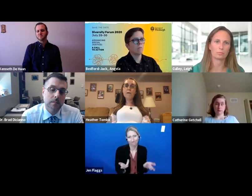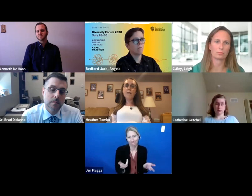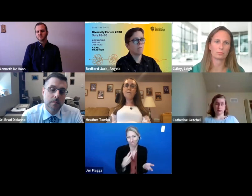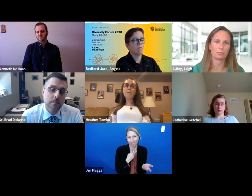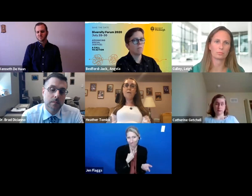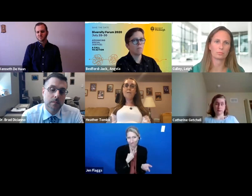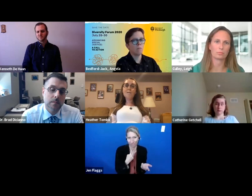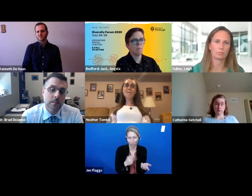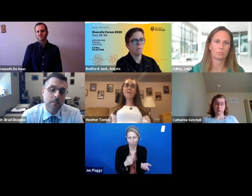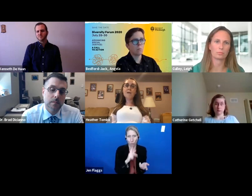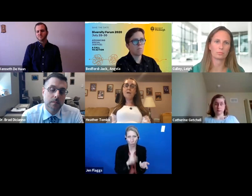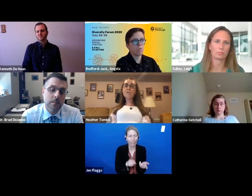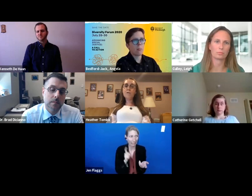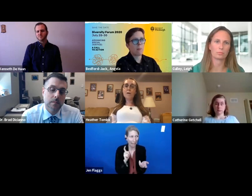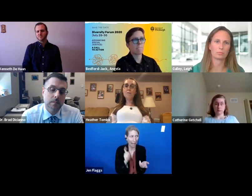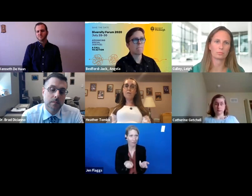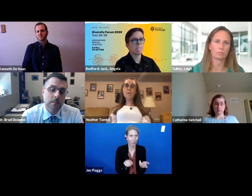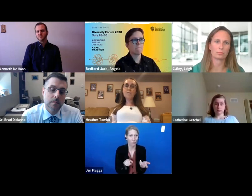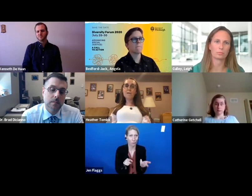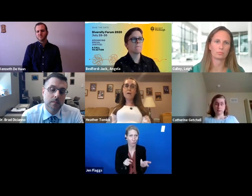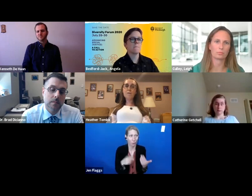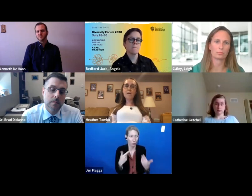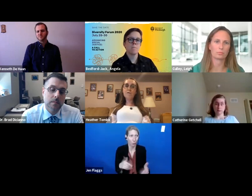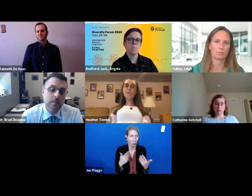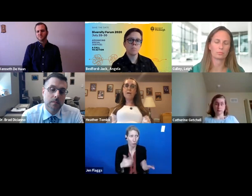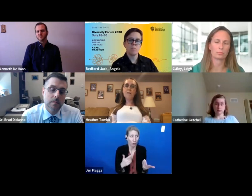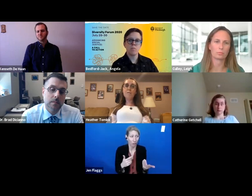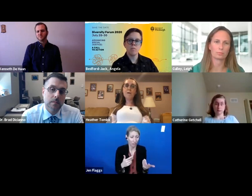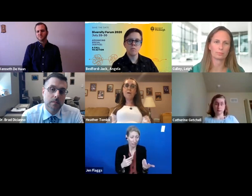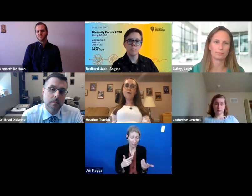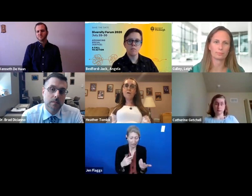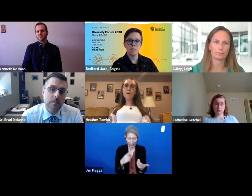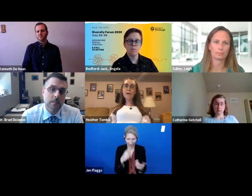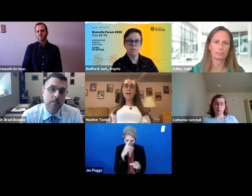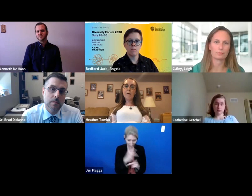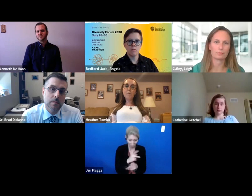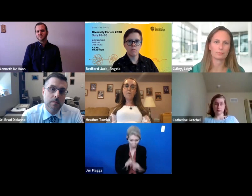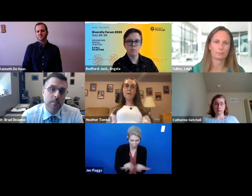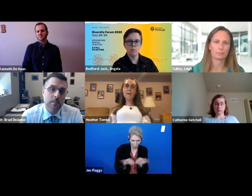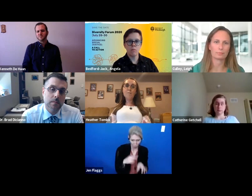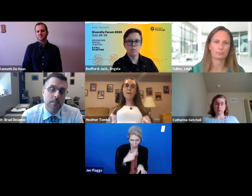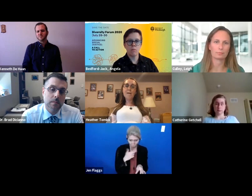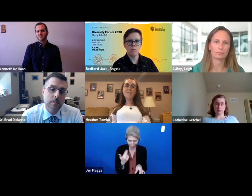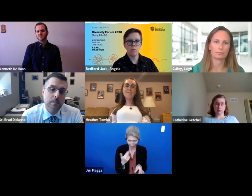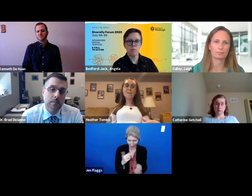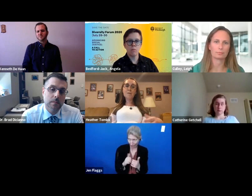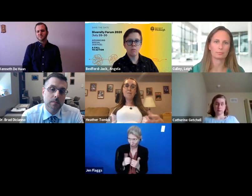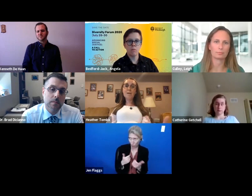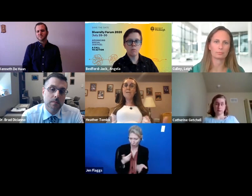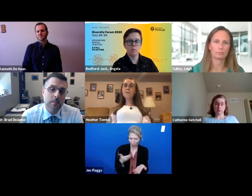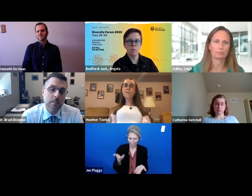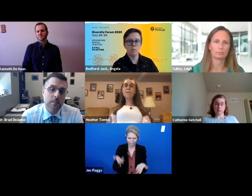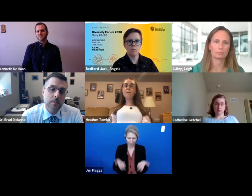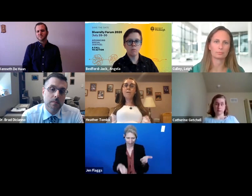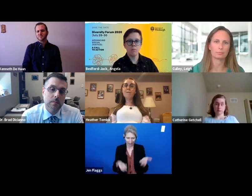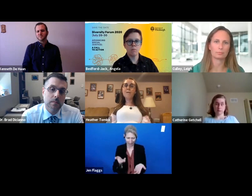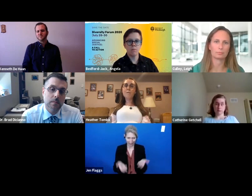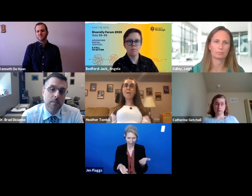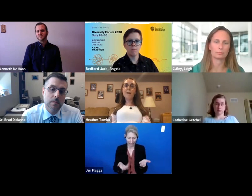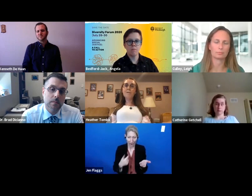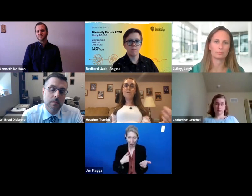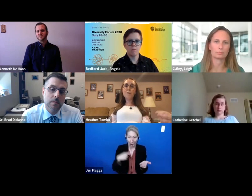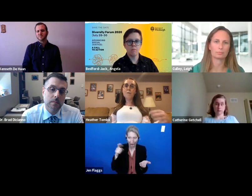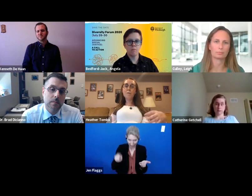you really have to make this incredible risk calculation of how do I balance my need for these